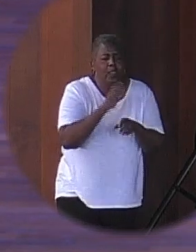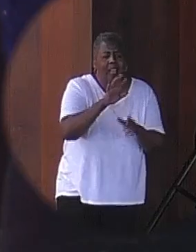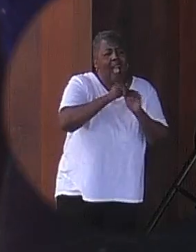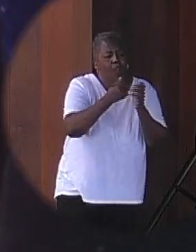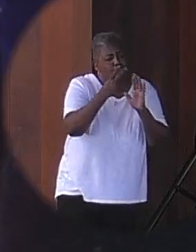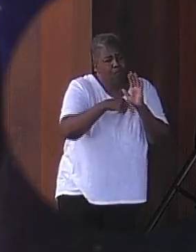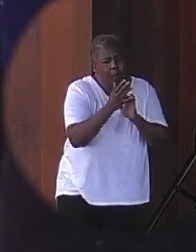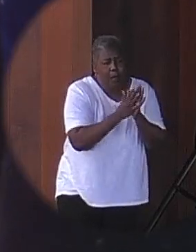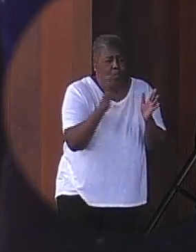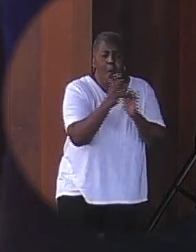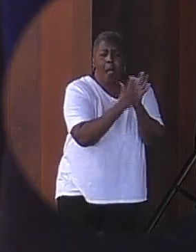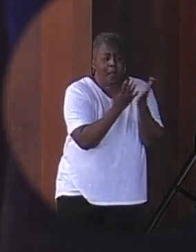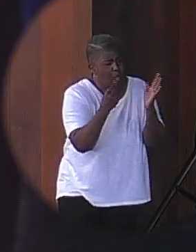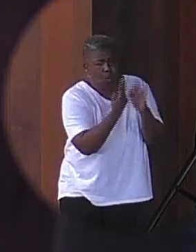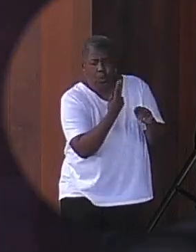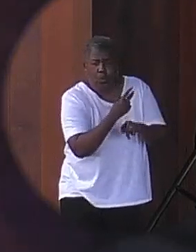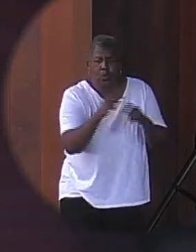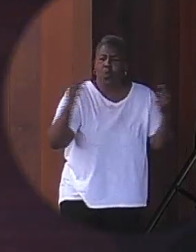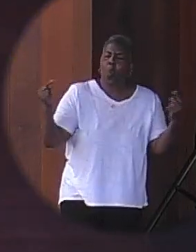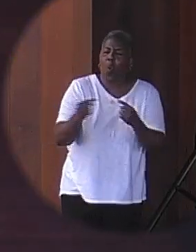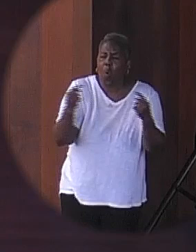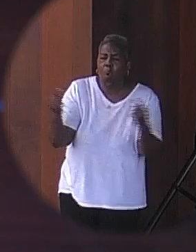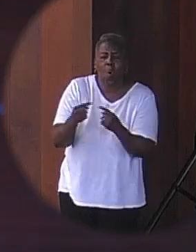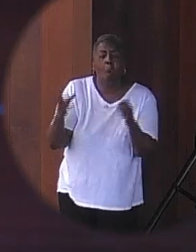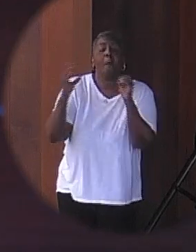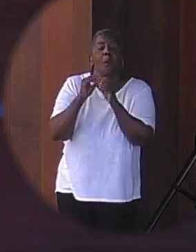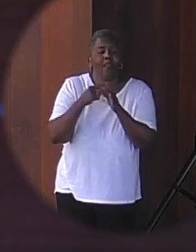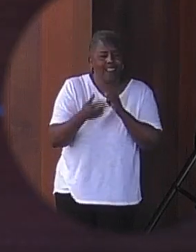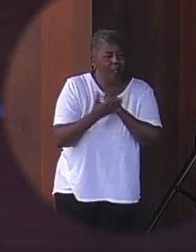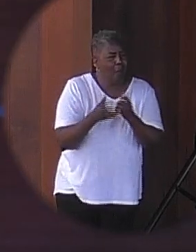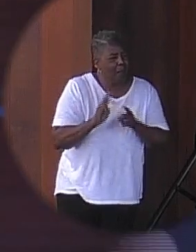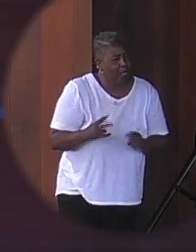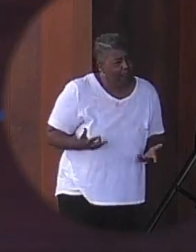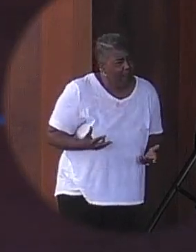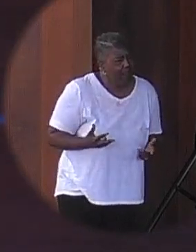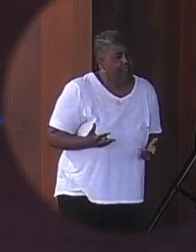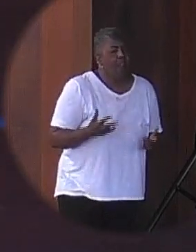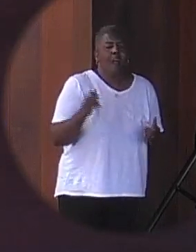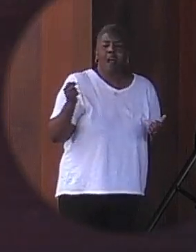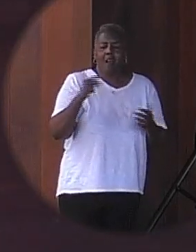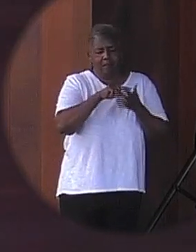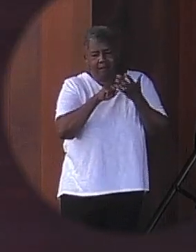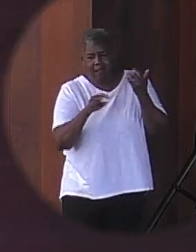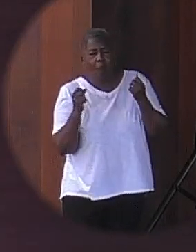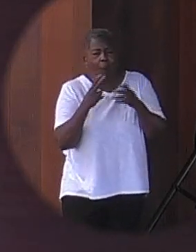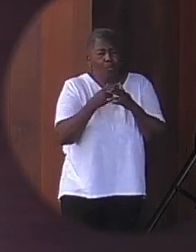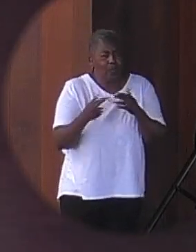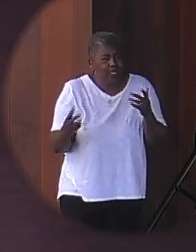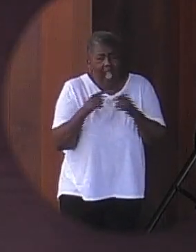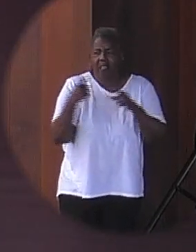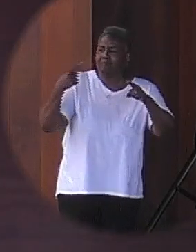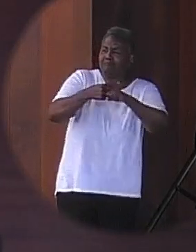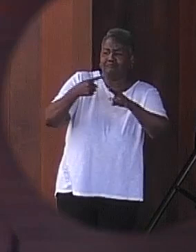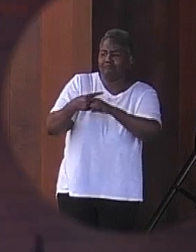Because your Bible has been used to hurt more than it's been used to help. And with all the sources and the